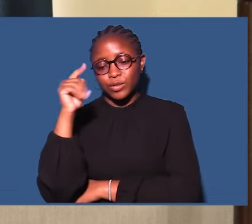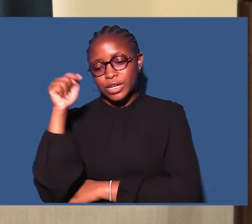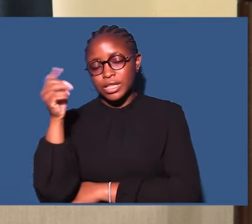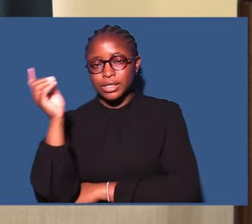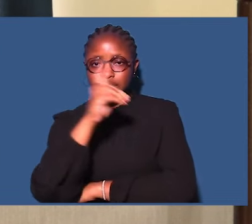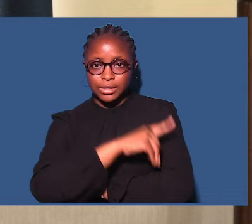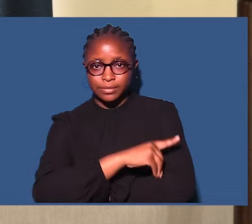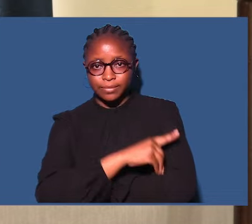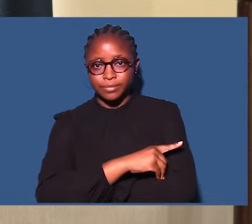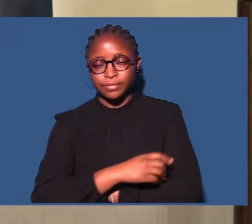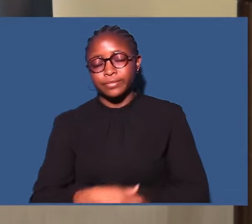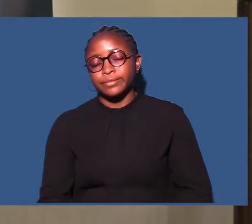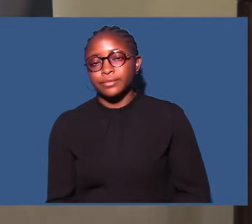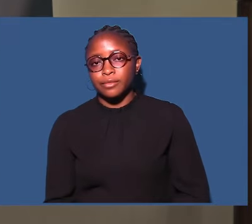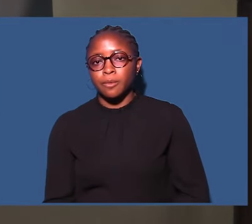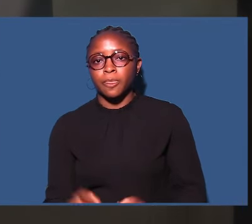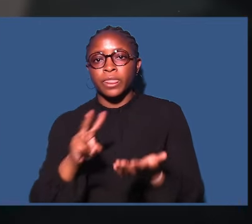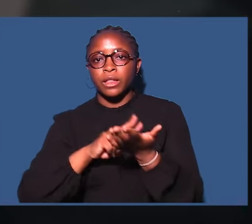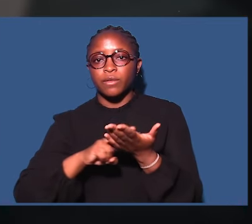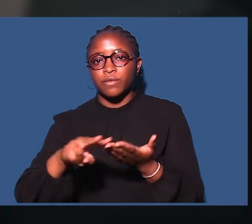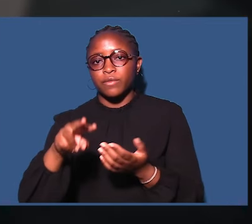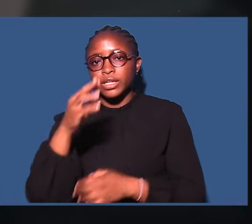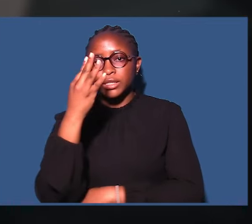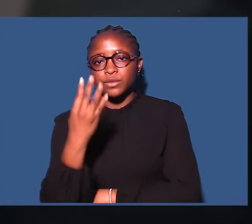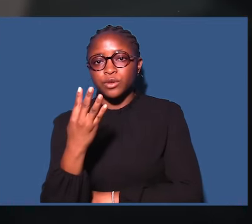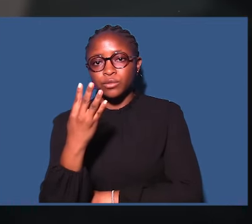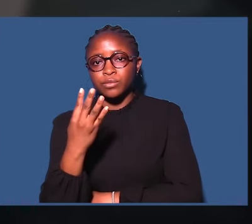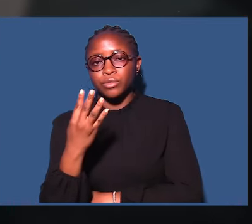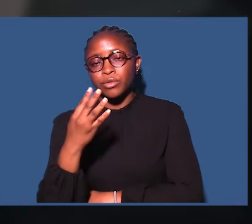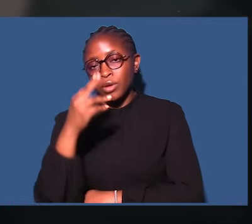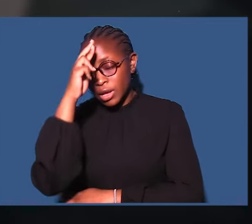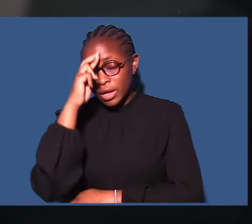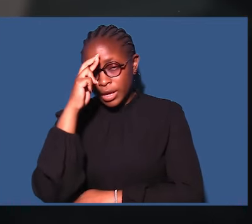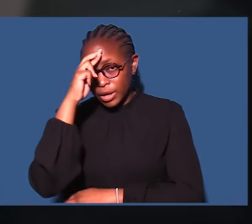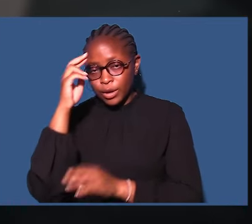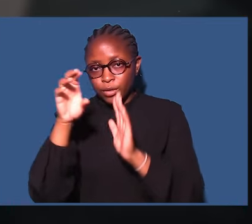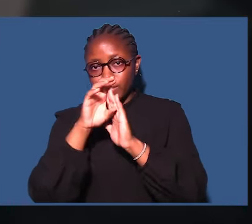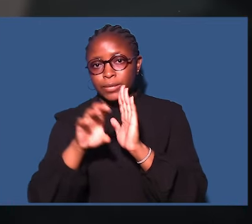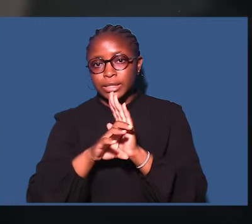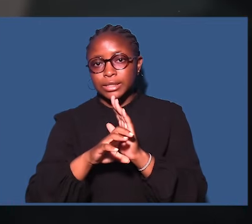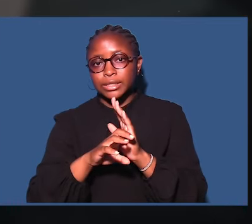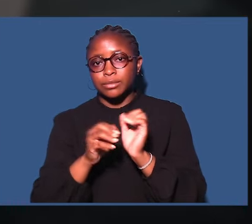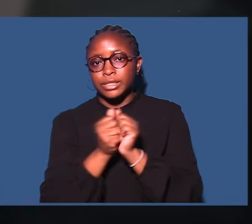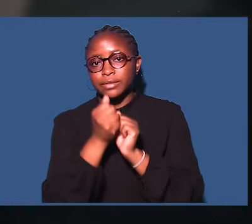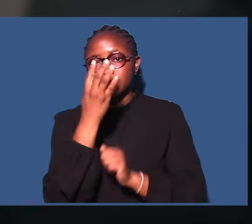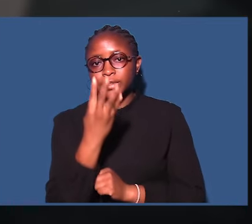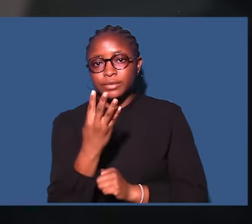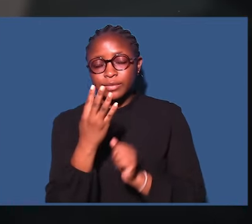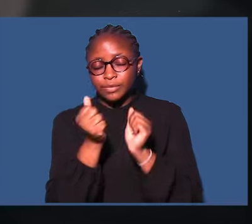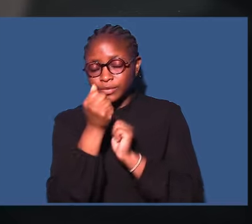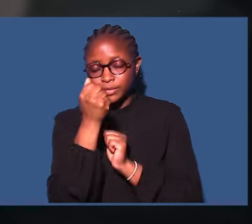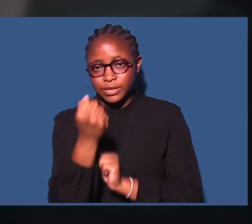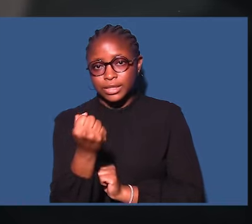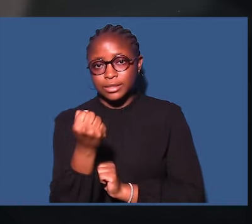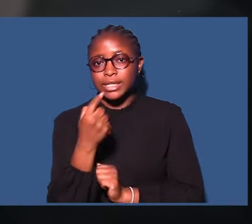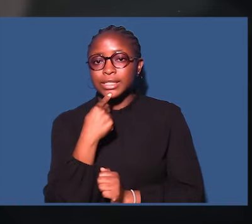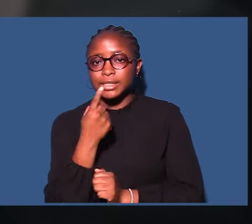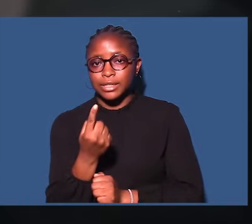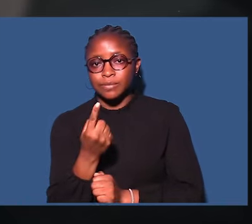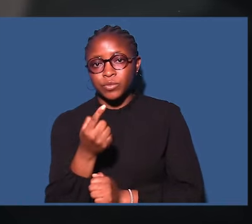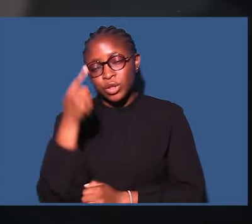On verse 4 of Romans chapter 15 says, "For whatever